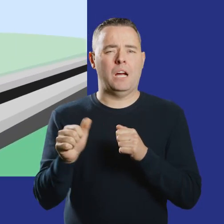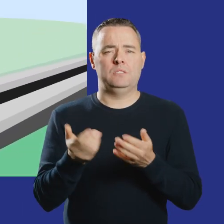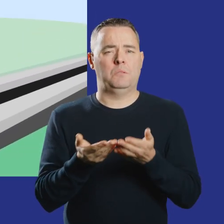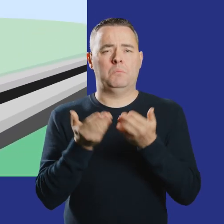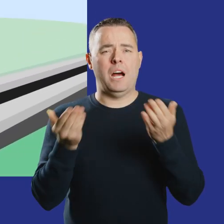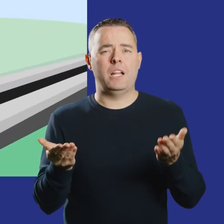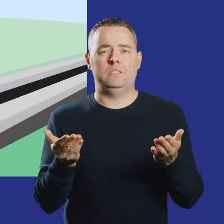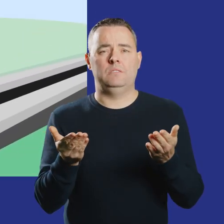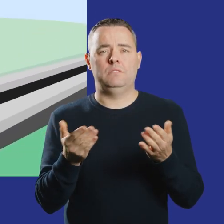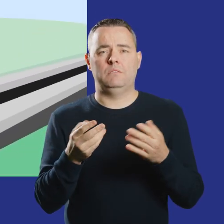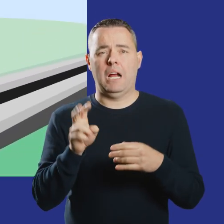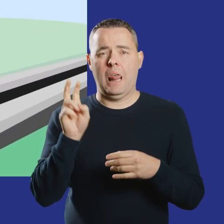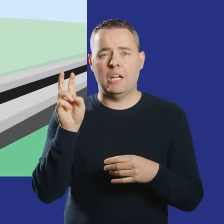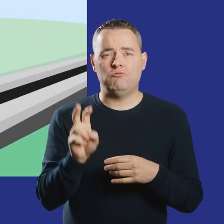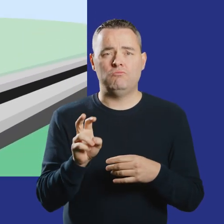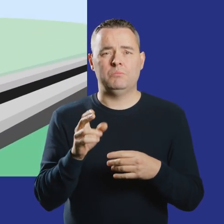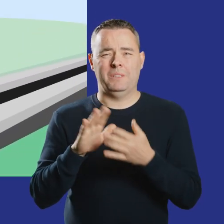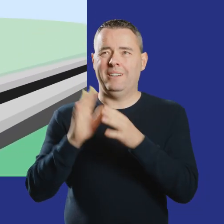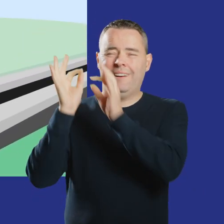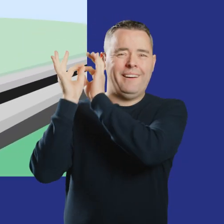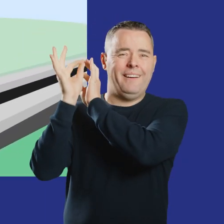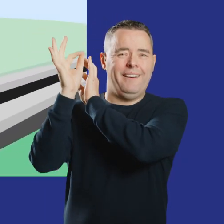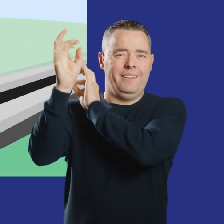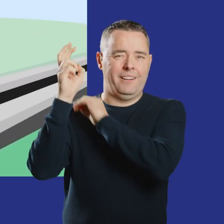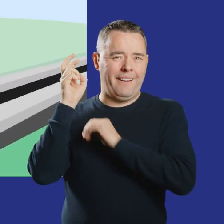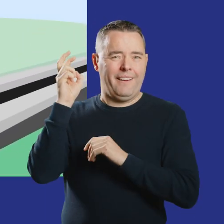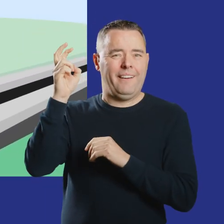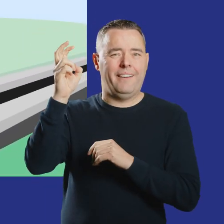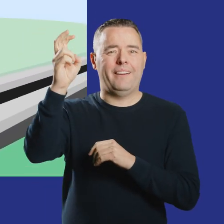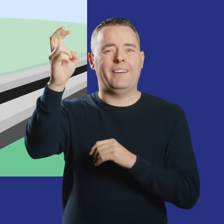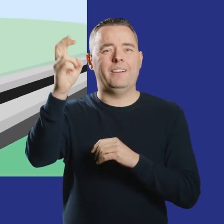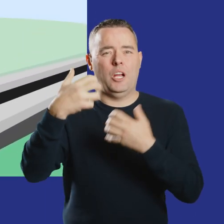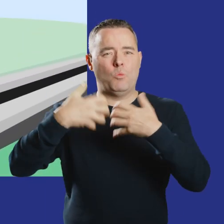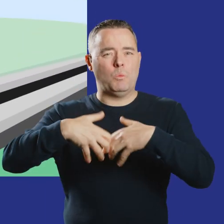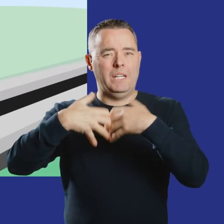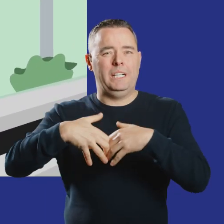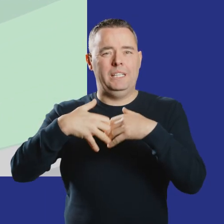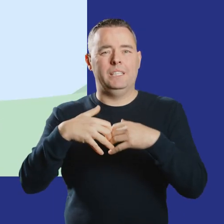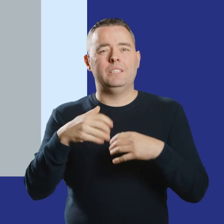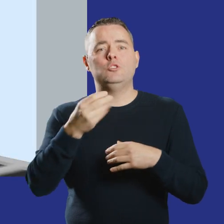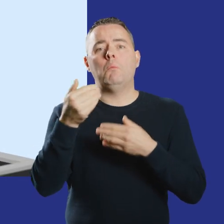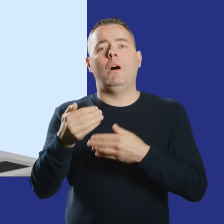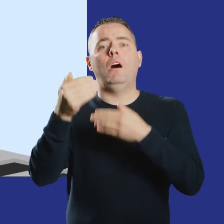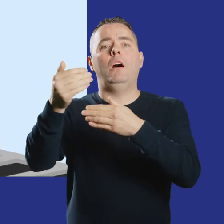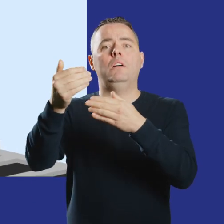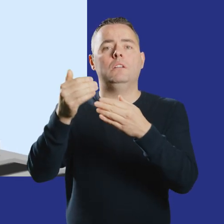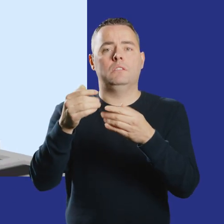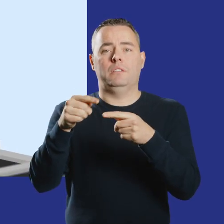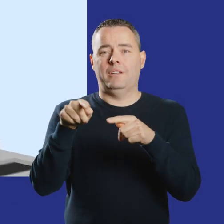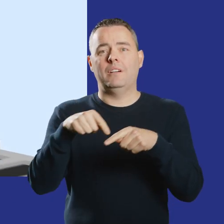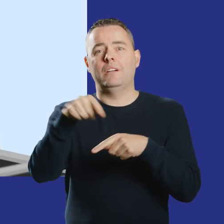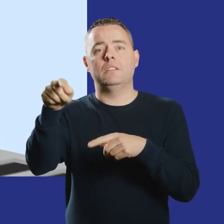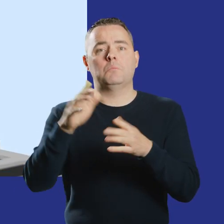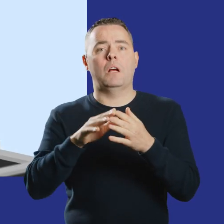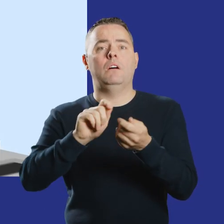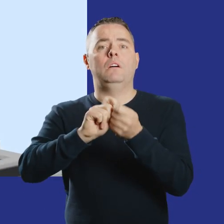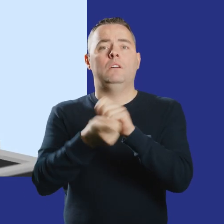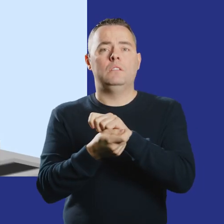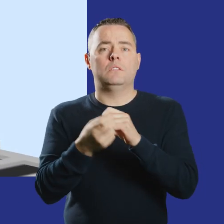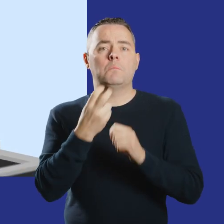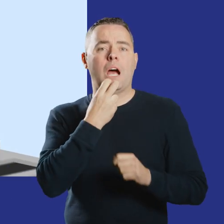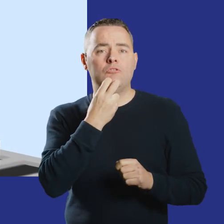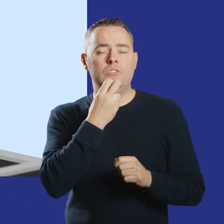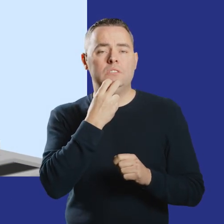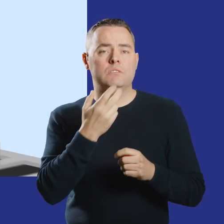best balance by combining electrification via overhead line equipment on some sections of the route, with onboard batteries to